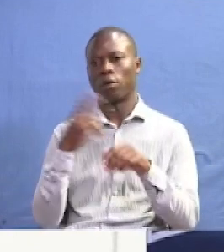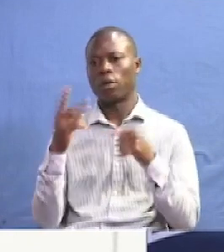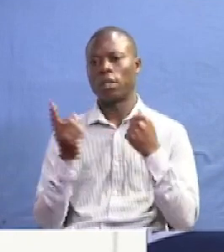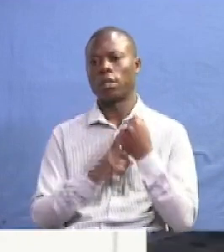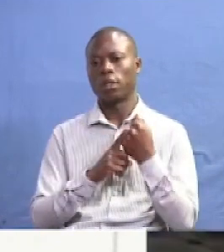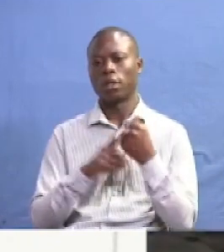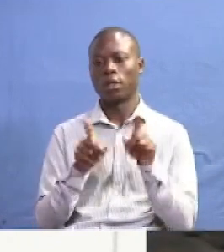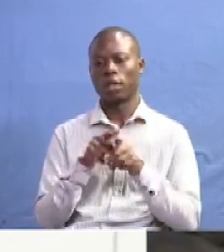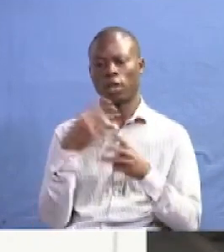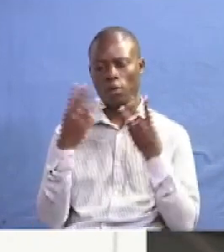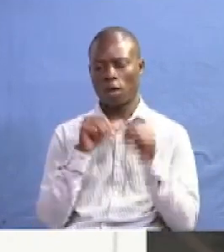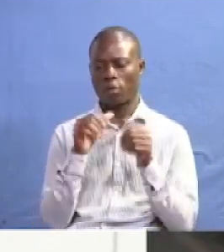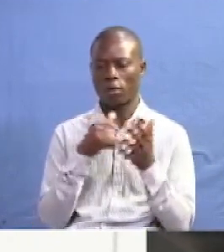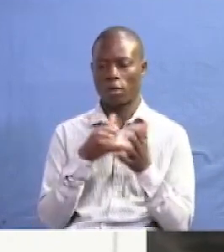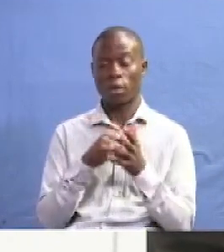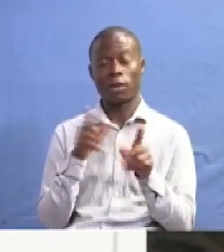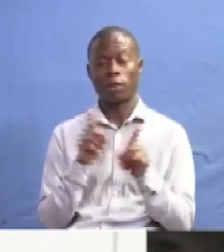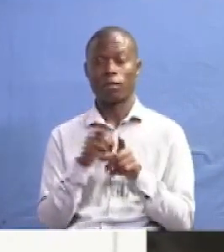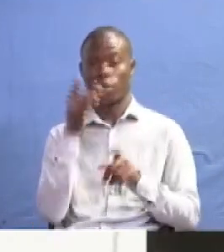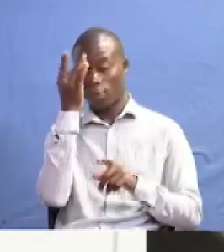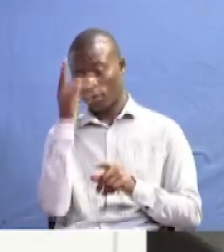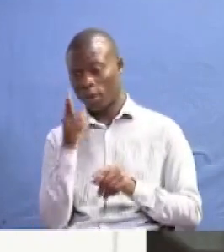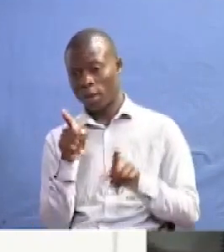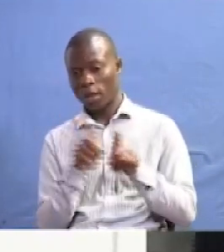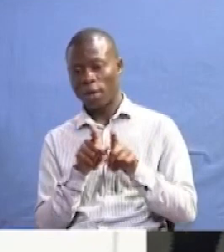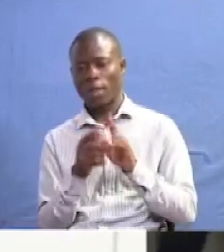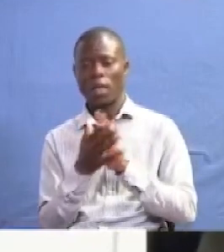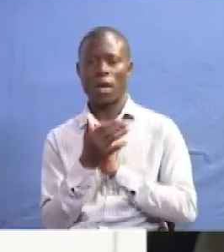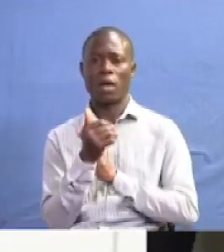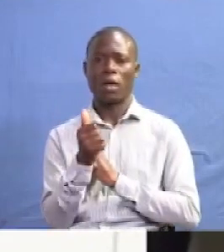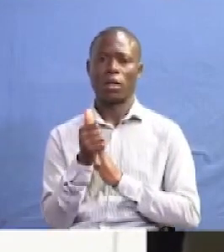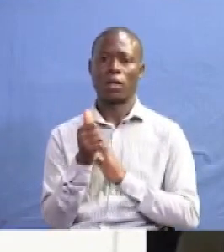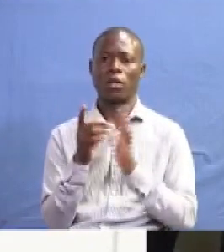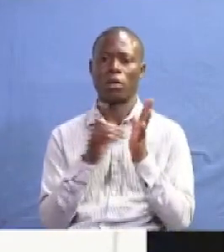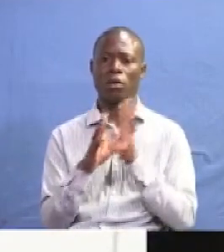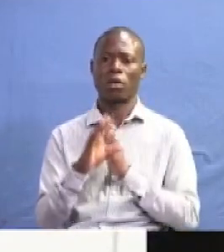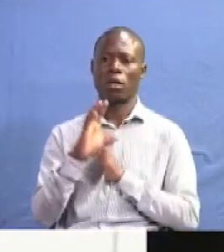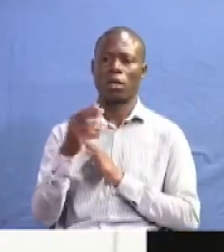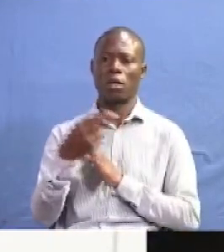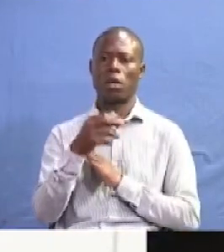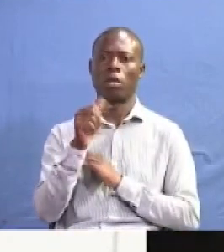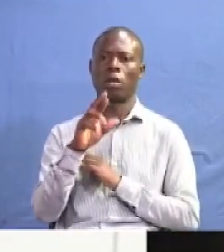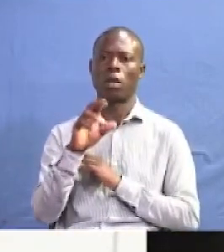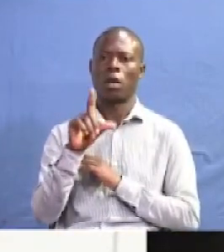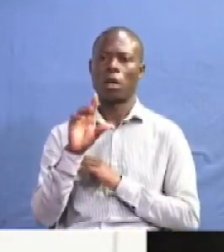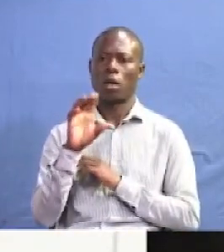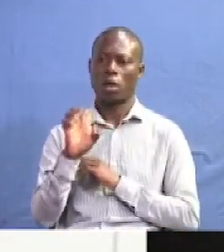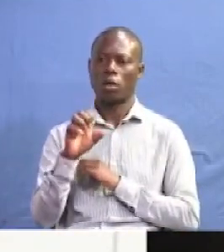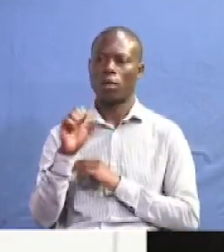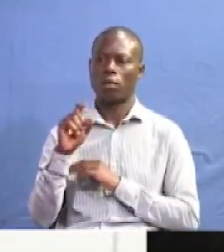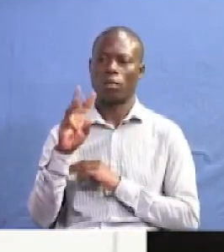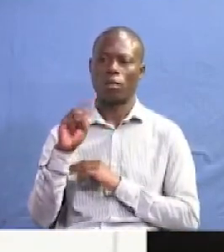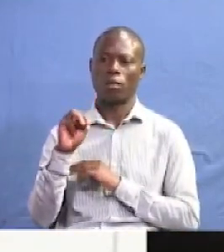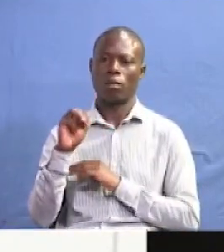was suffering from. An endometriosis and fertility expert, Dr. Charles Muteshi, further sheds light on